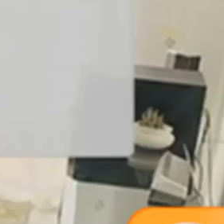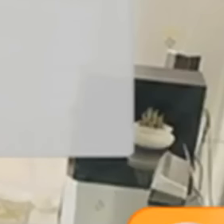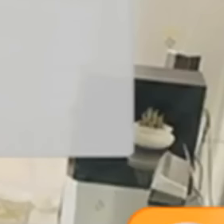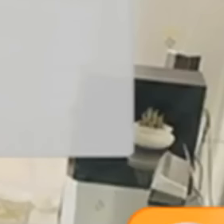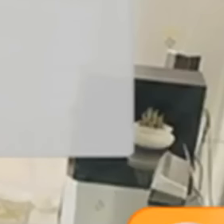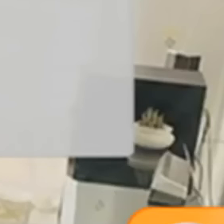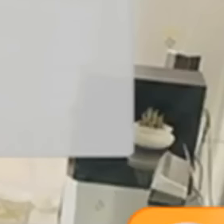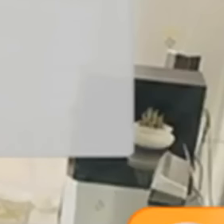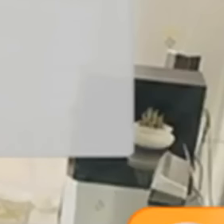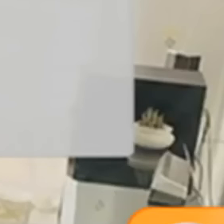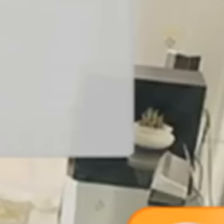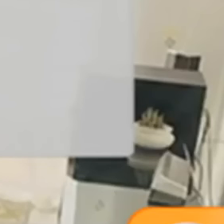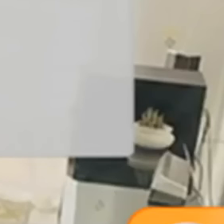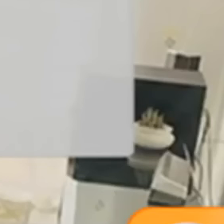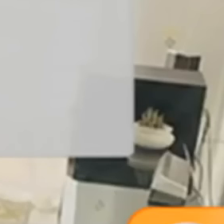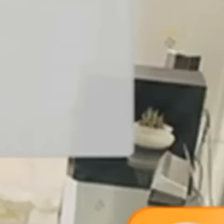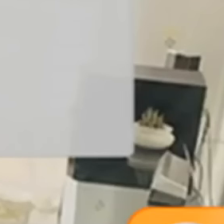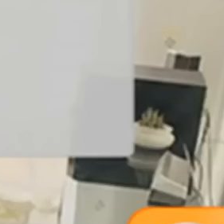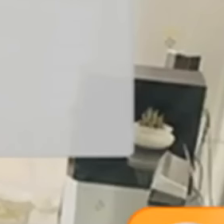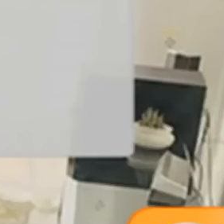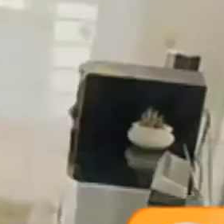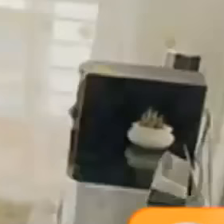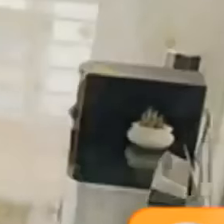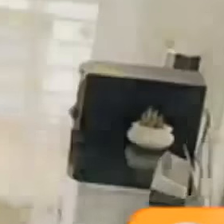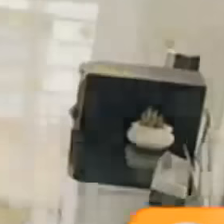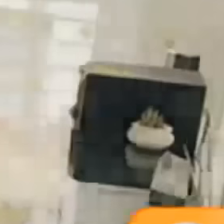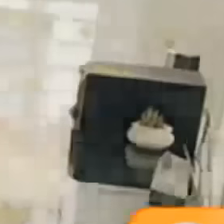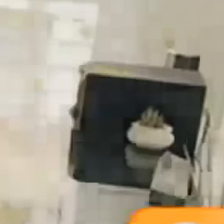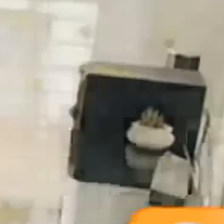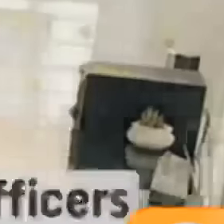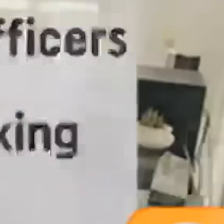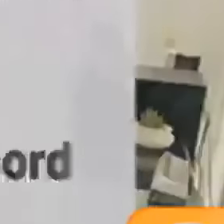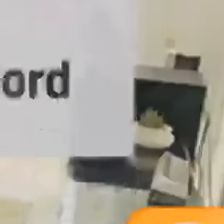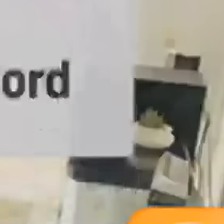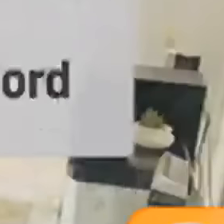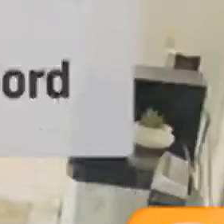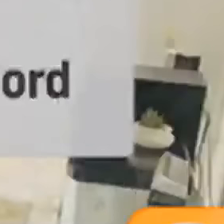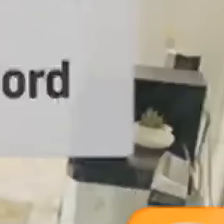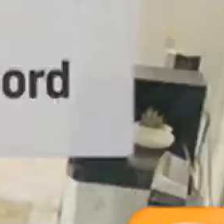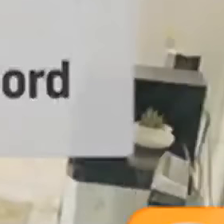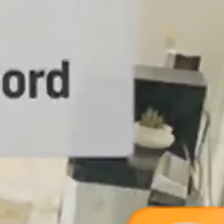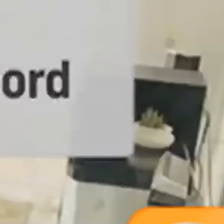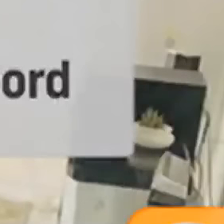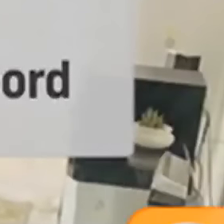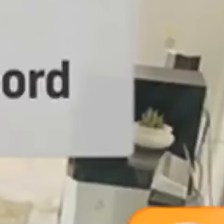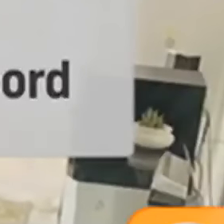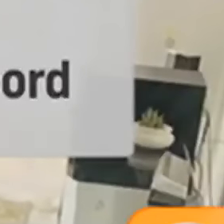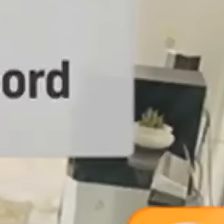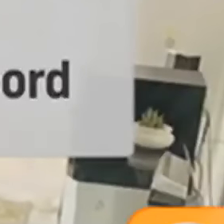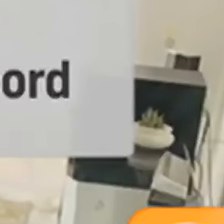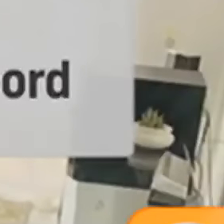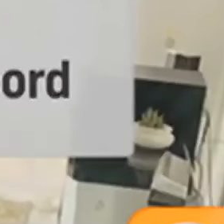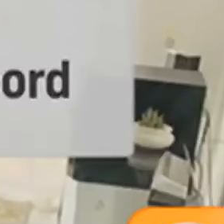the identification details, maintain a current and accurate log of all vehicles, maintain a register of all private security